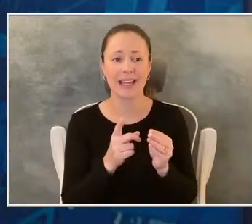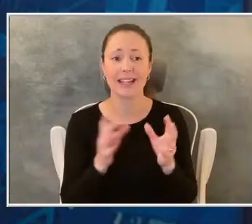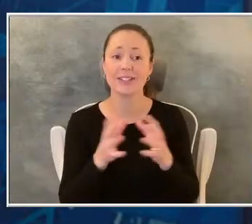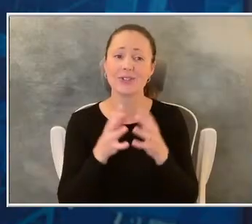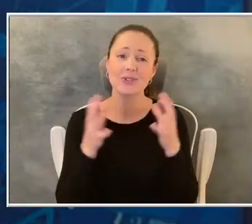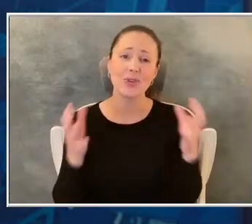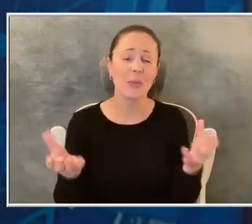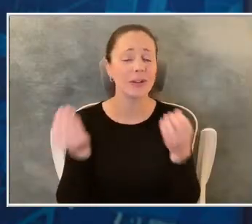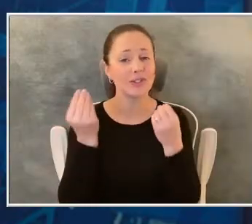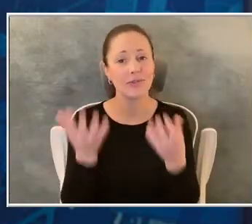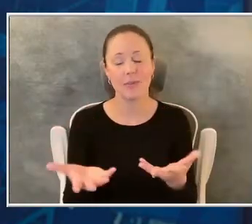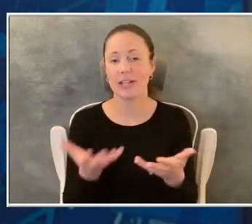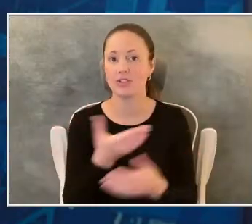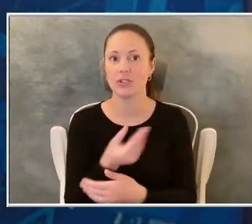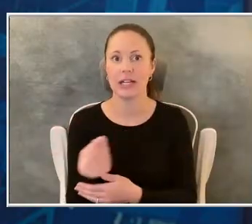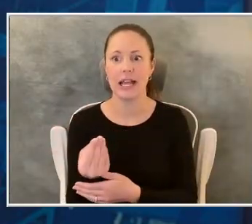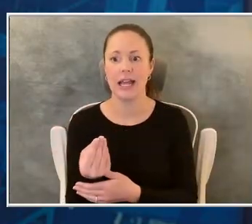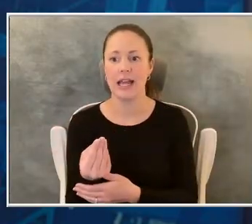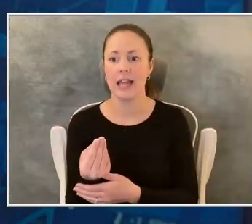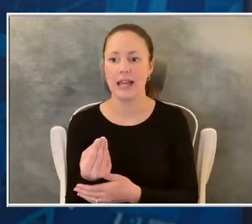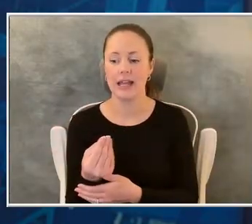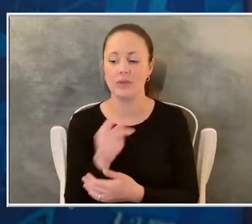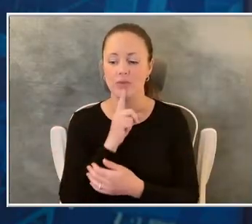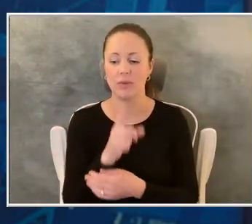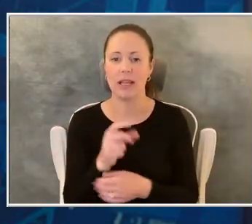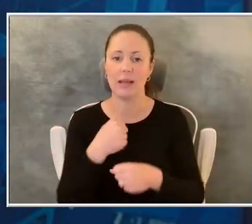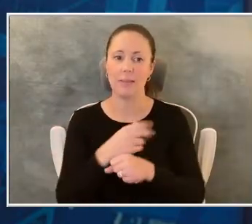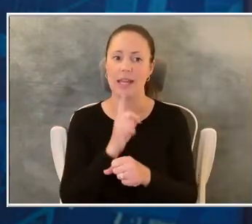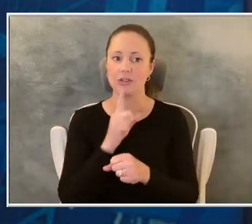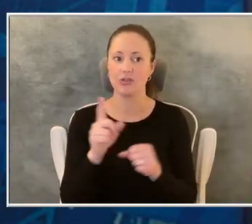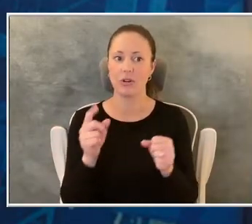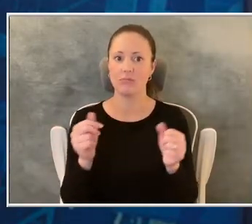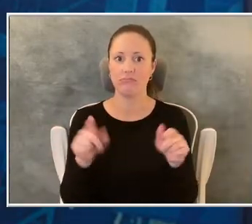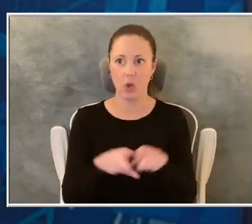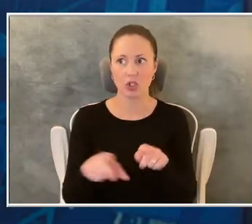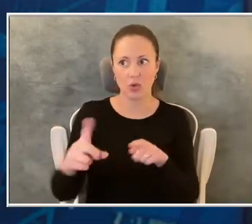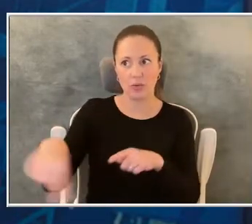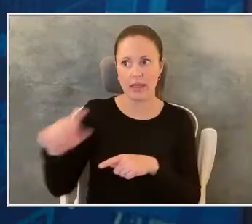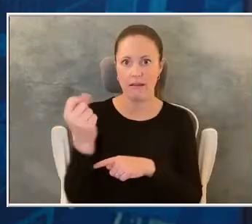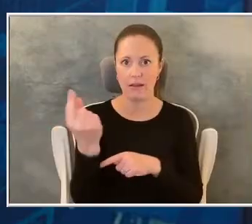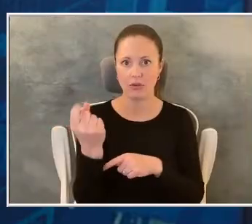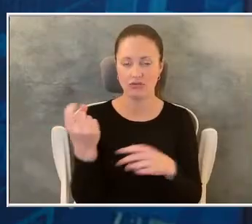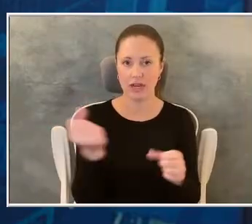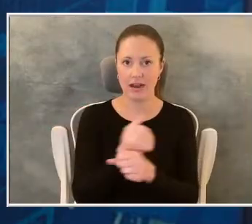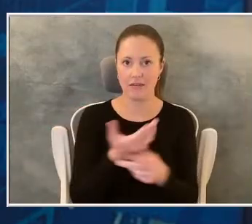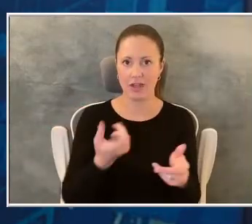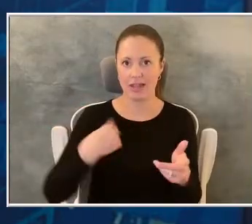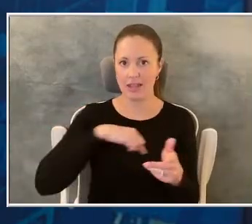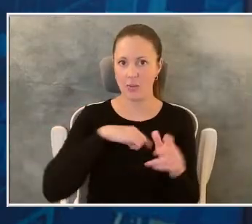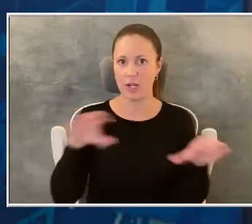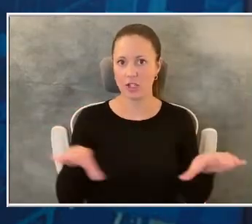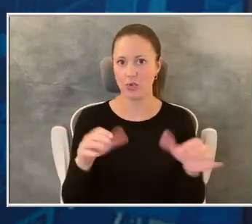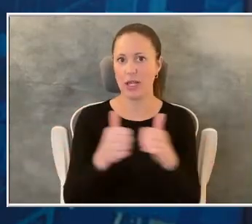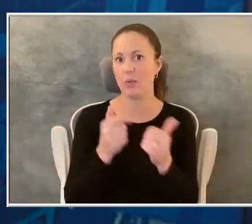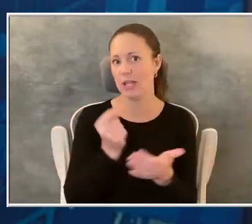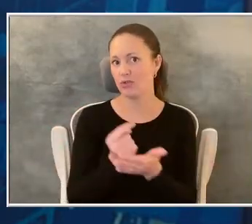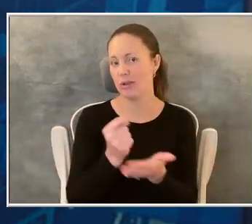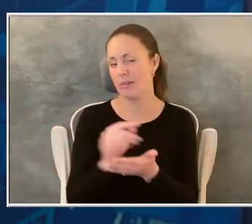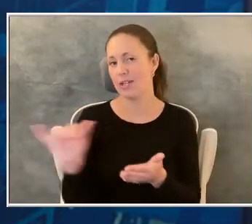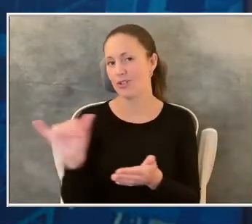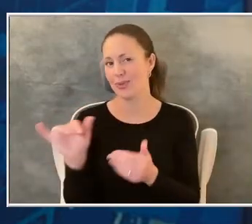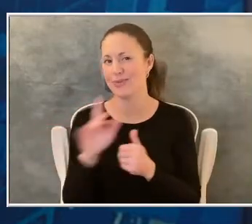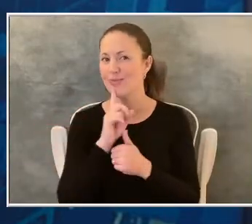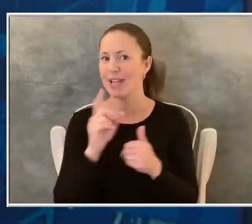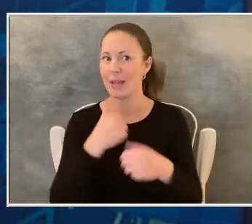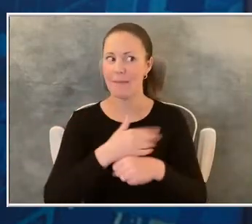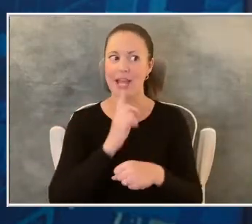once. And making sure that they're also understanding everything that we're doing as far as treatment too, so that we're all on the same page